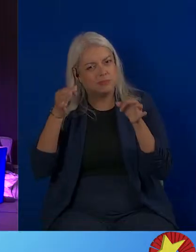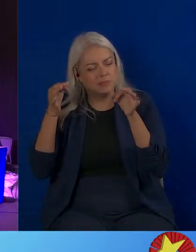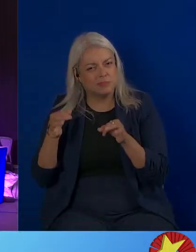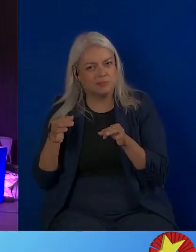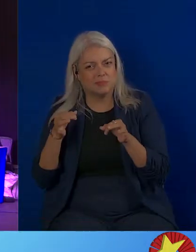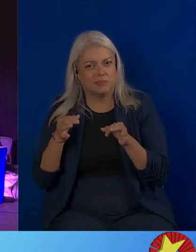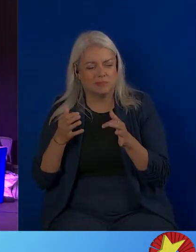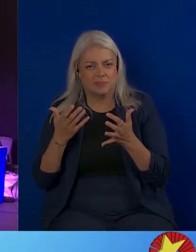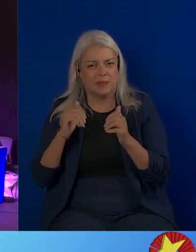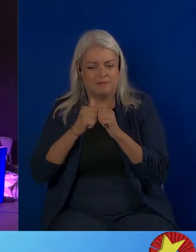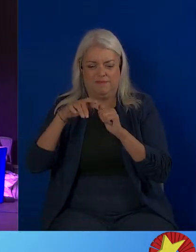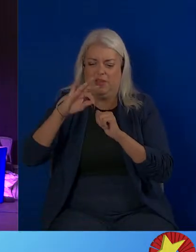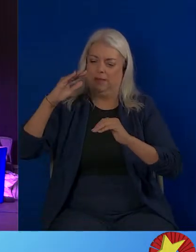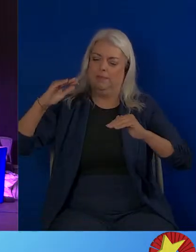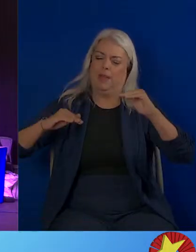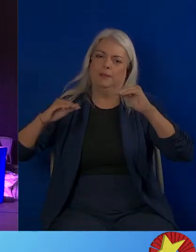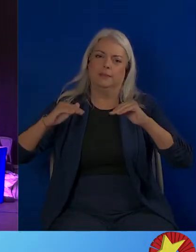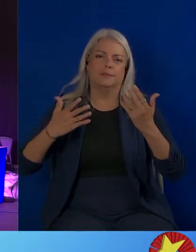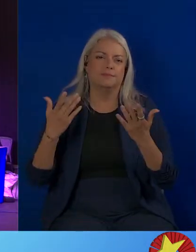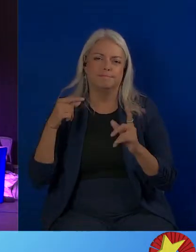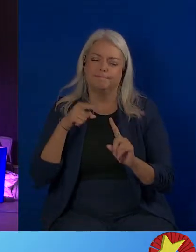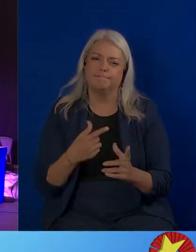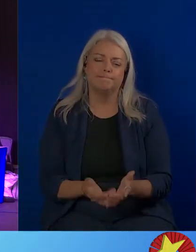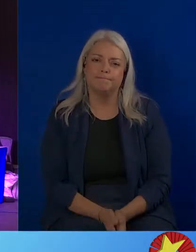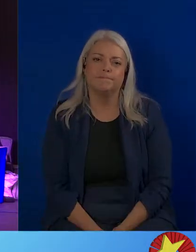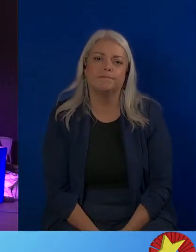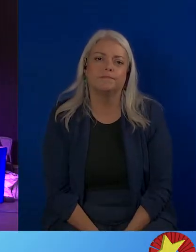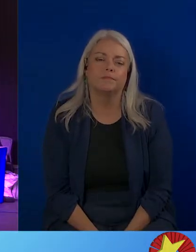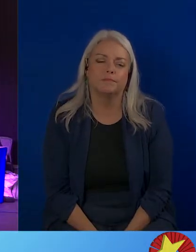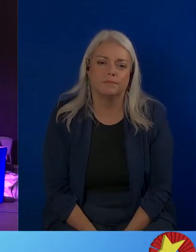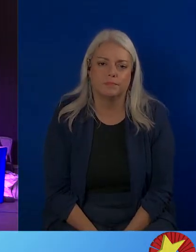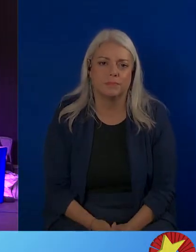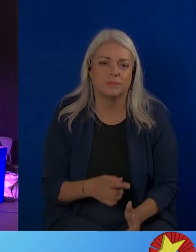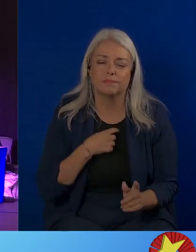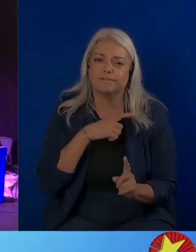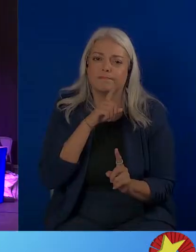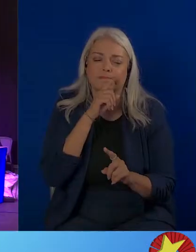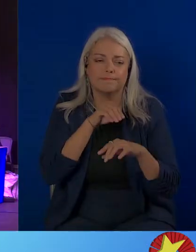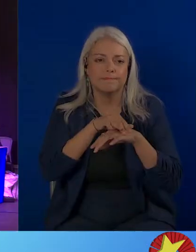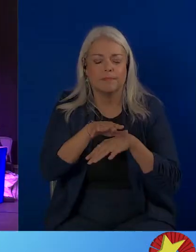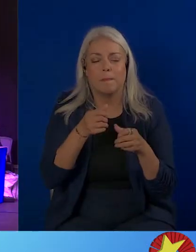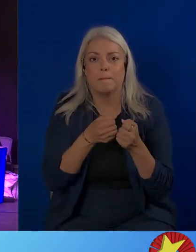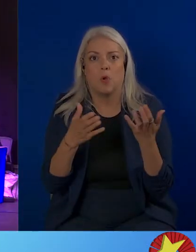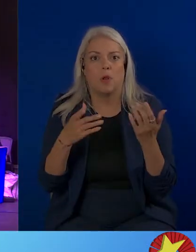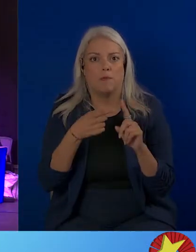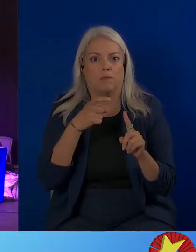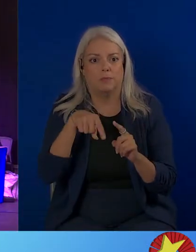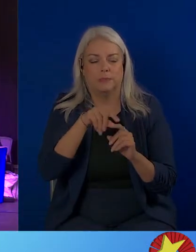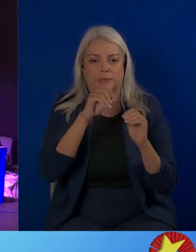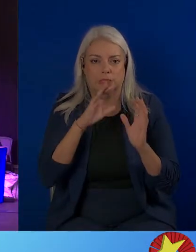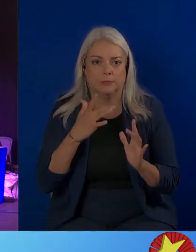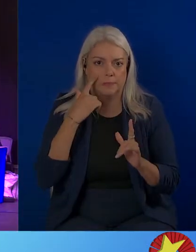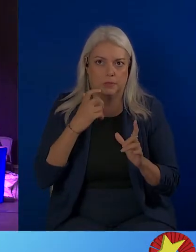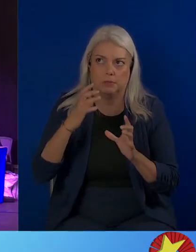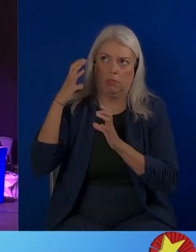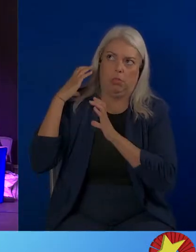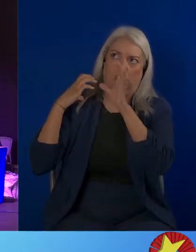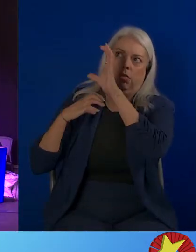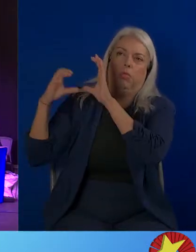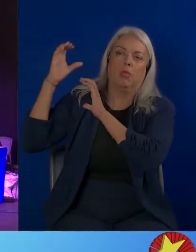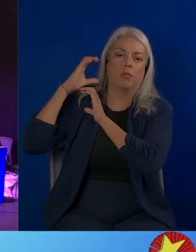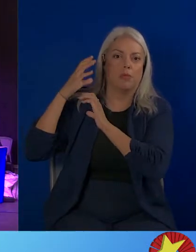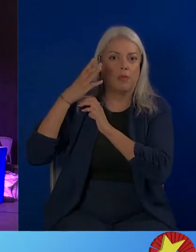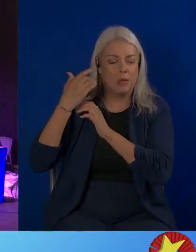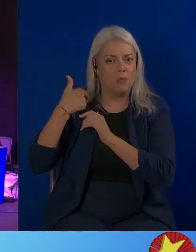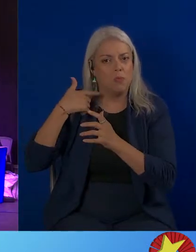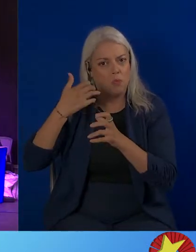find that balance that you spoke of in terms of preventing burnout among those teachers and keeping the school in operation and